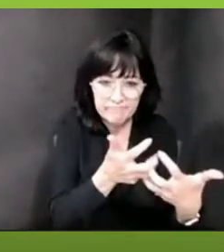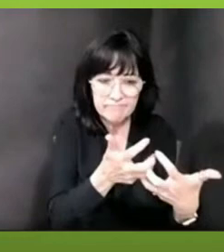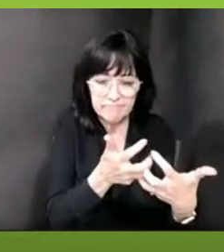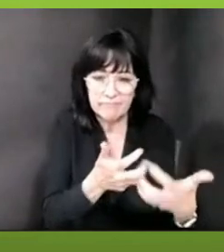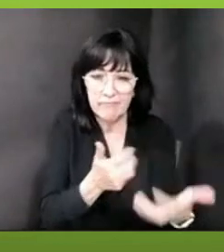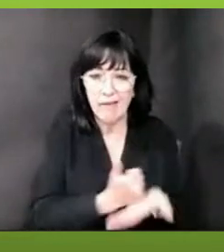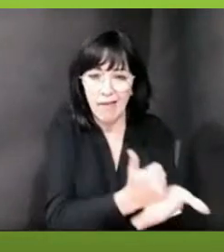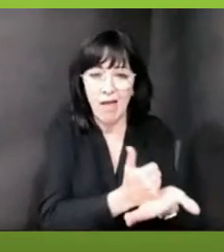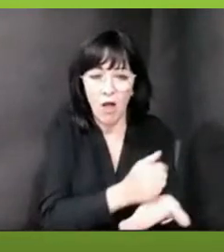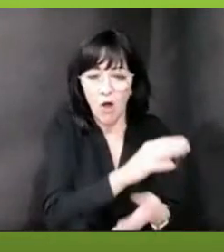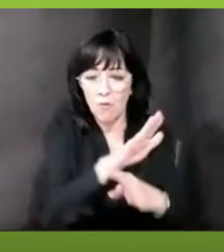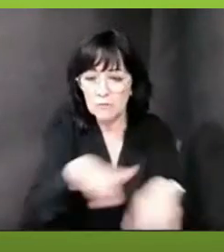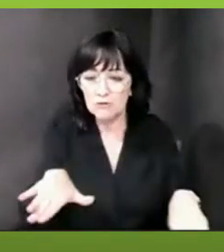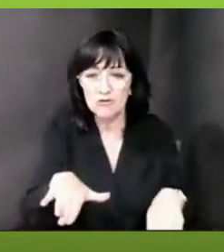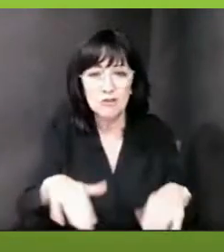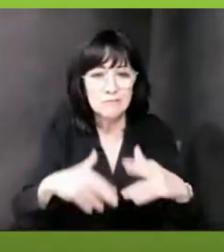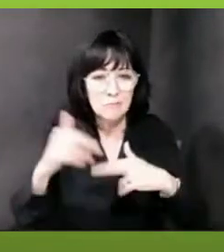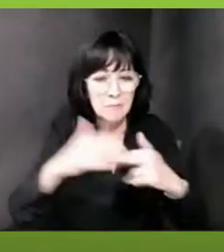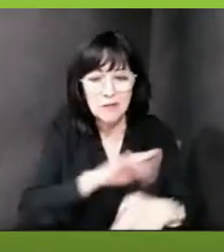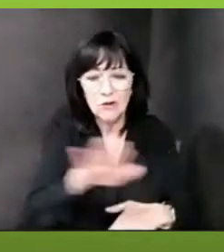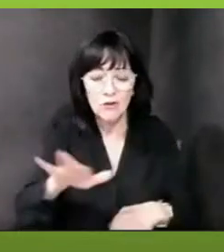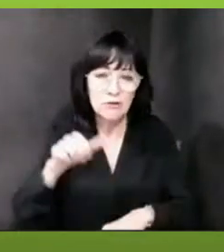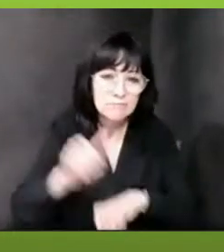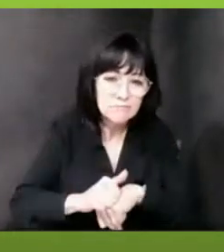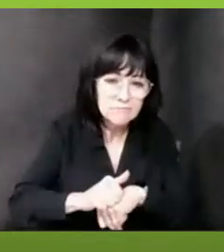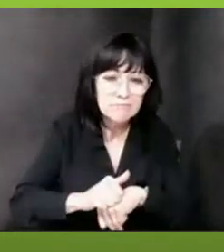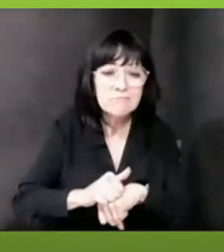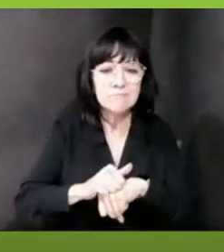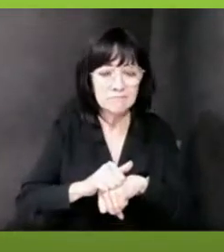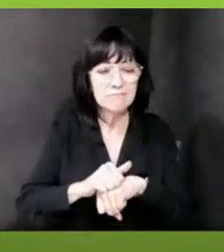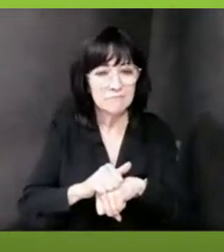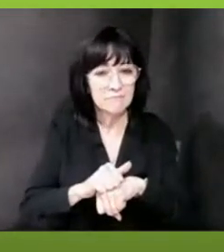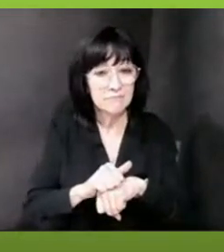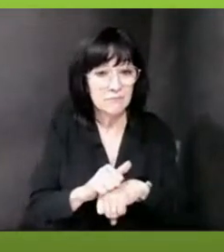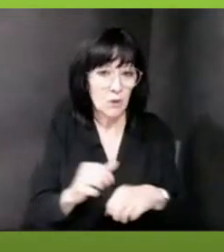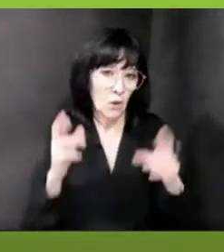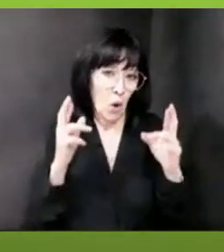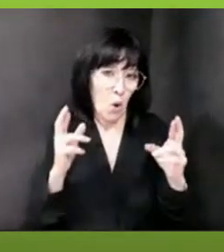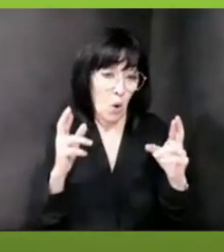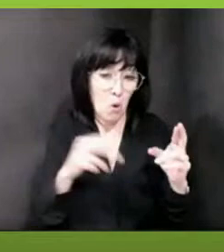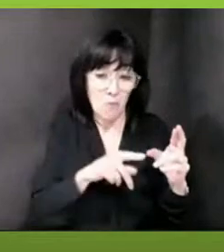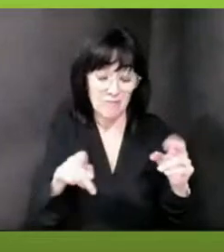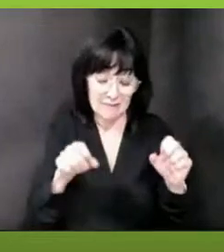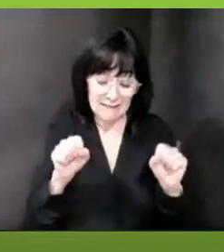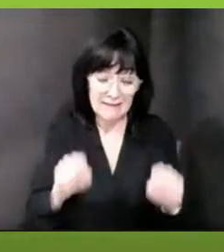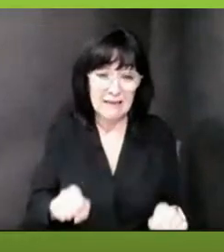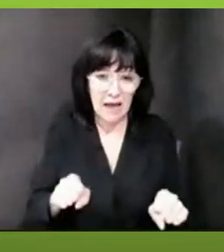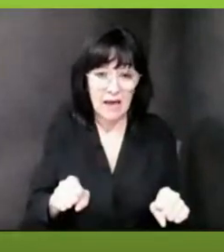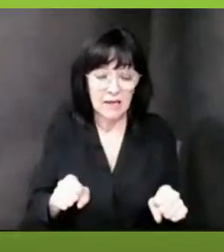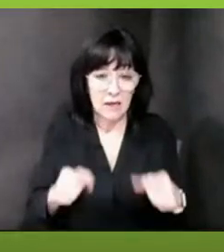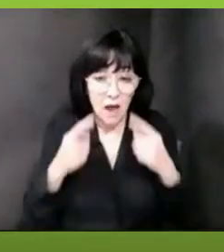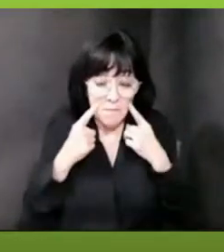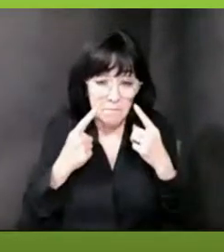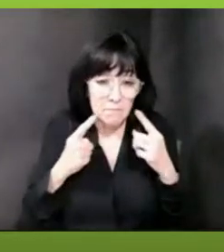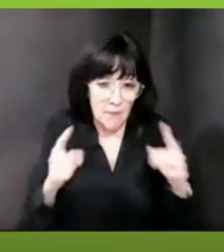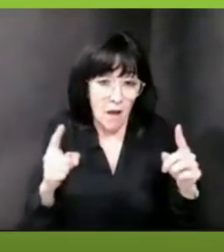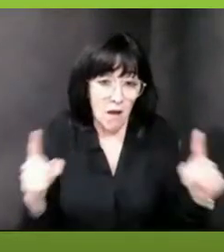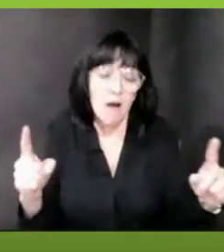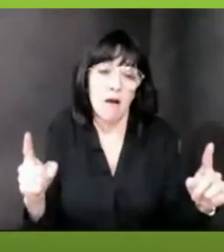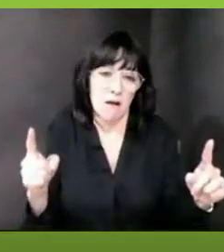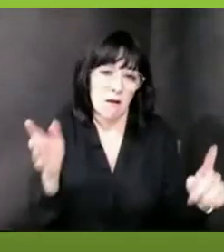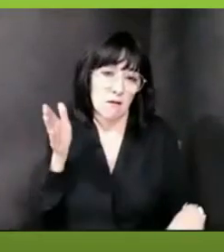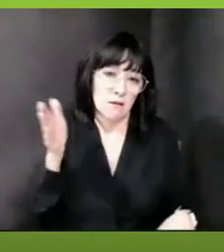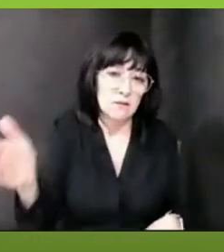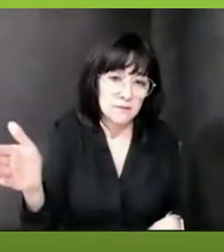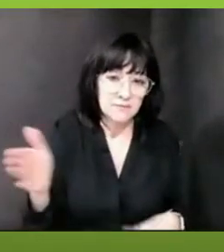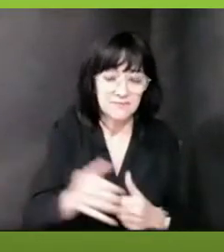resilience, manage the challenges, and hopefully successfully move forward? Yes, absolutely. I'm still actually trying